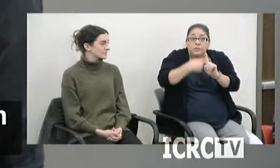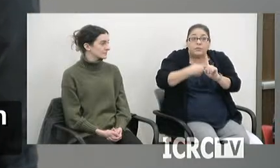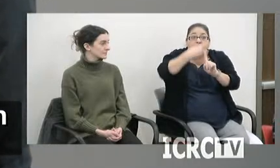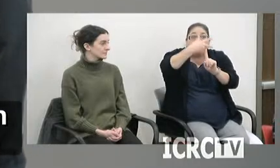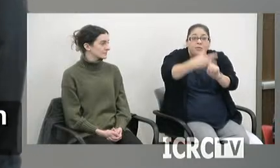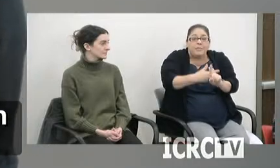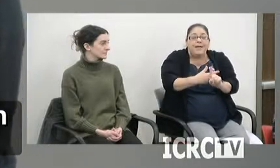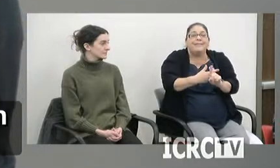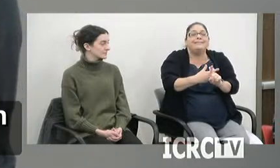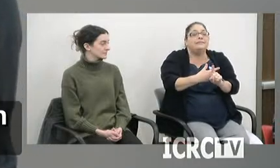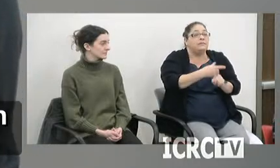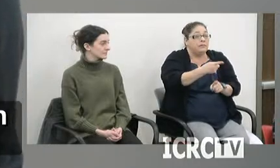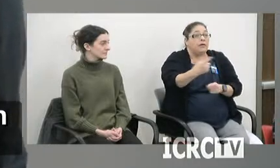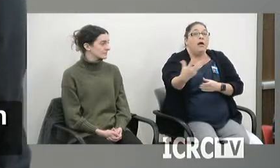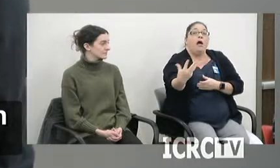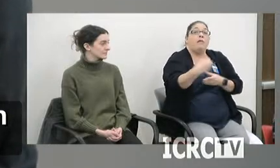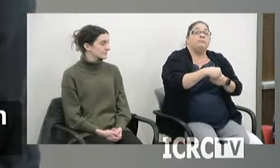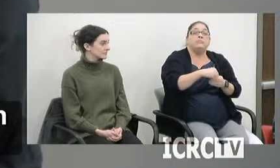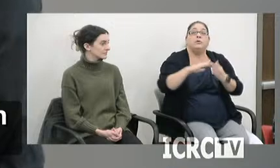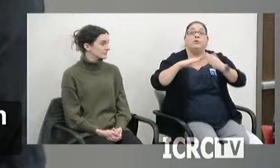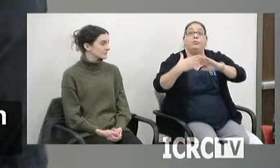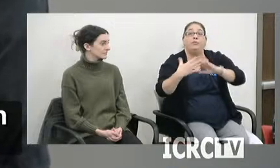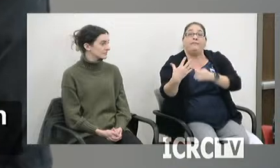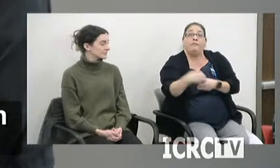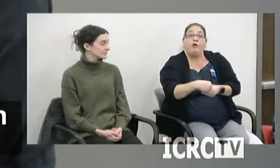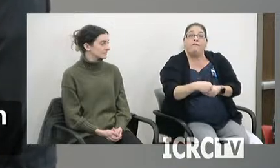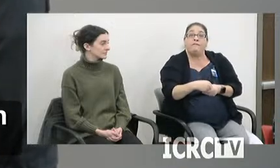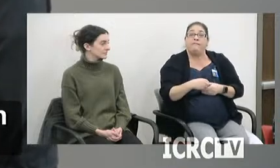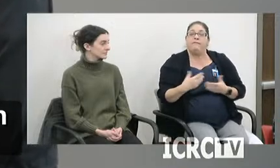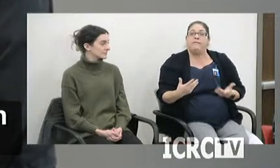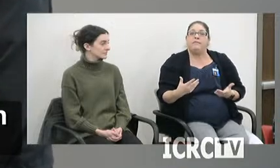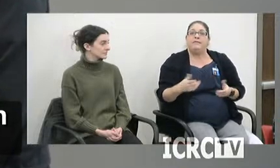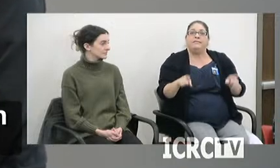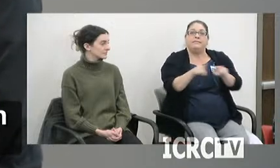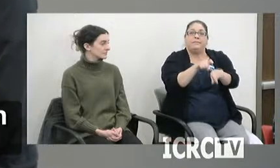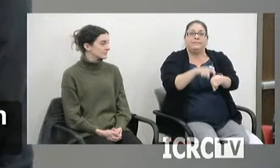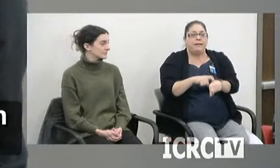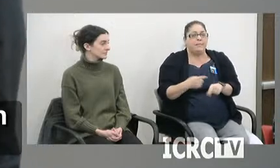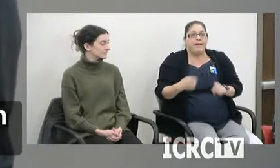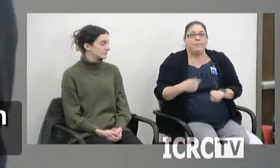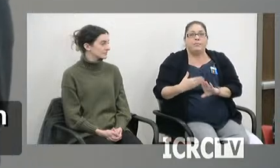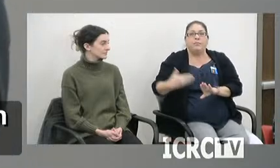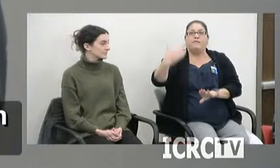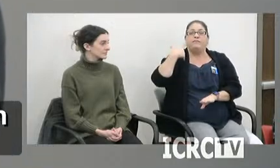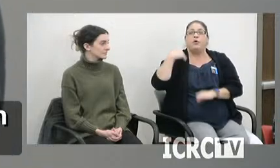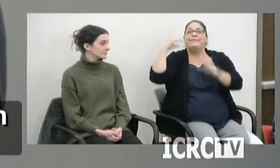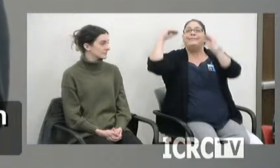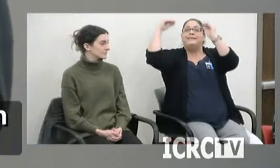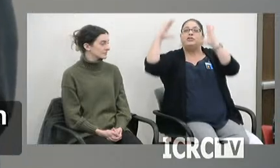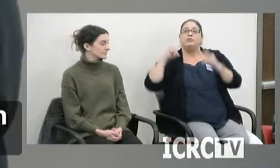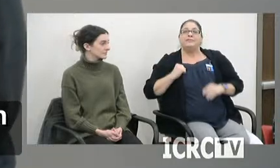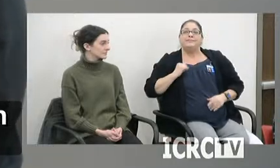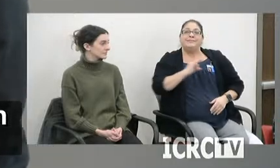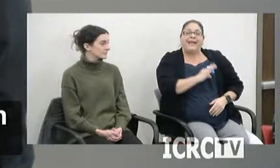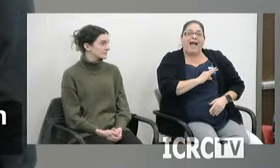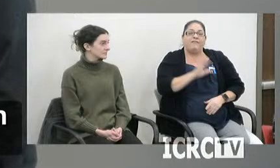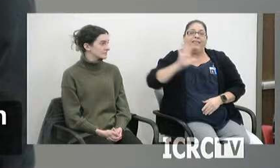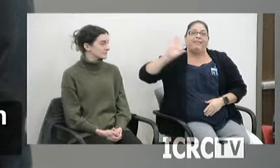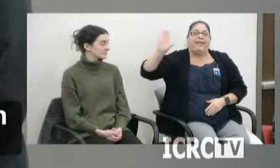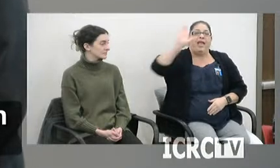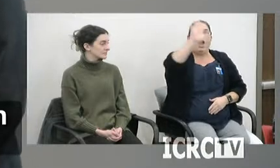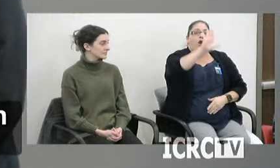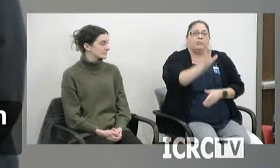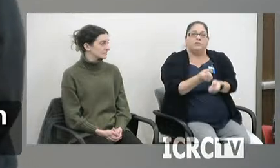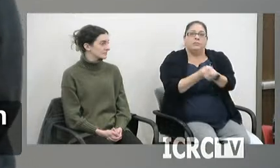get community involvement. And at the same time, we heard before, get teachers and staff to buy in.